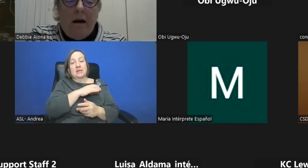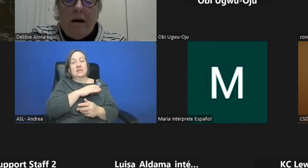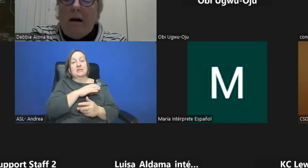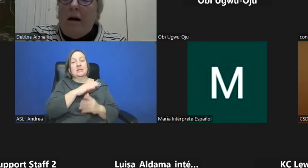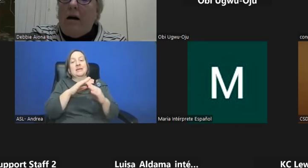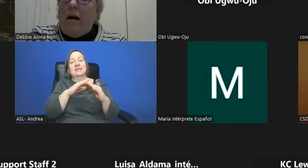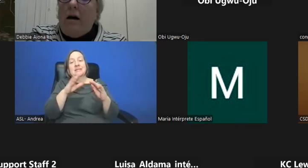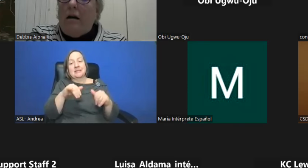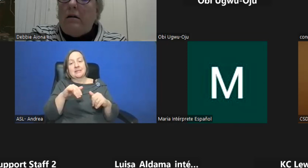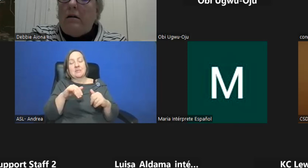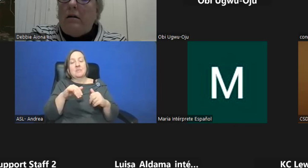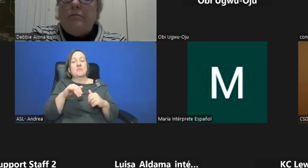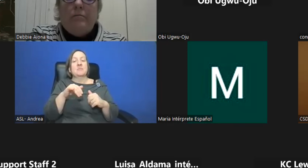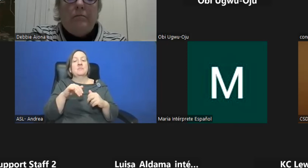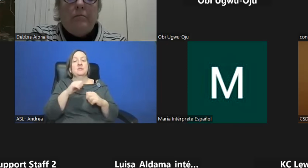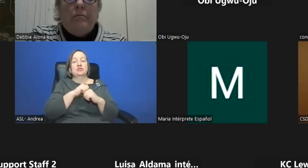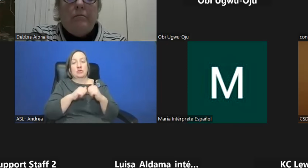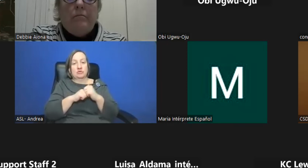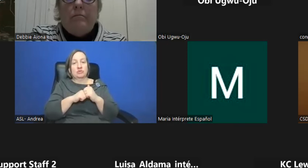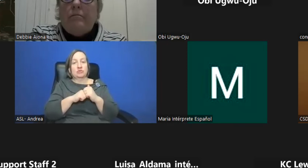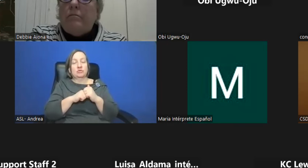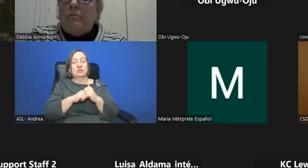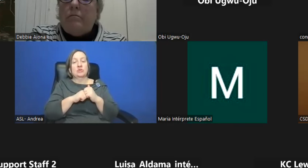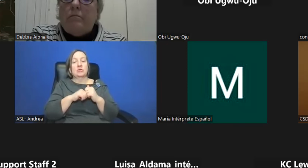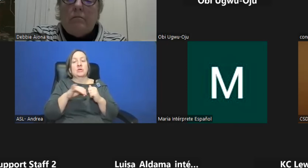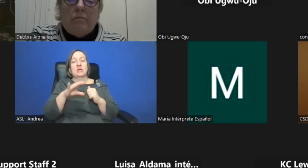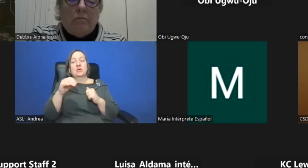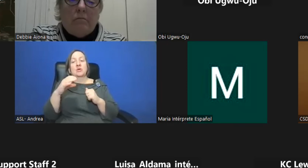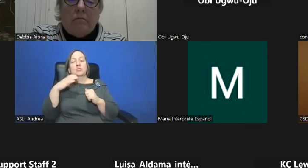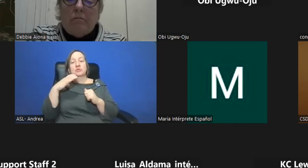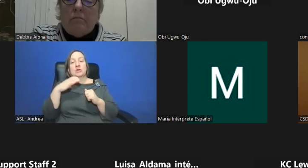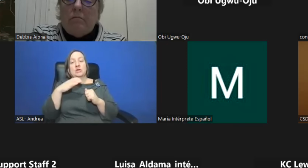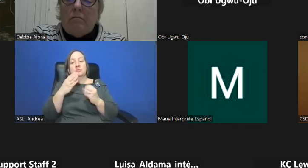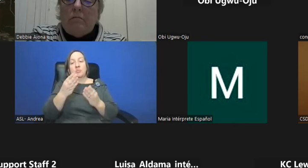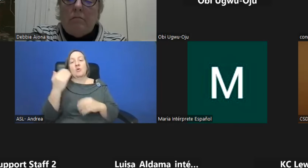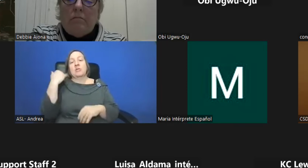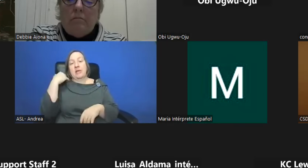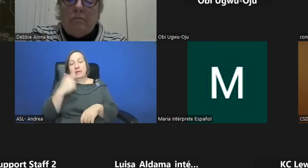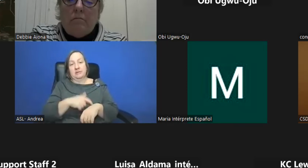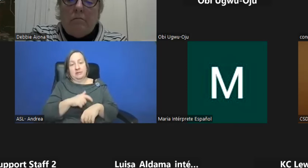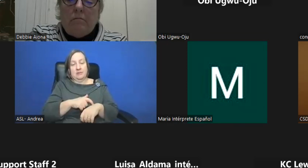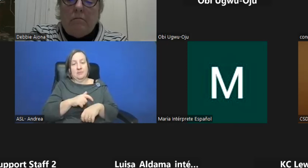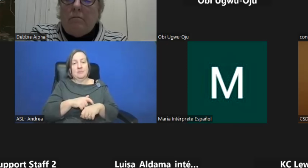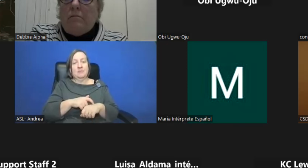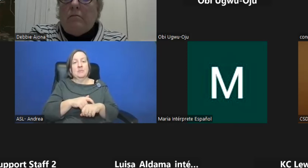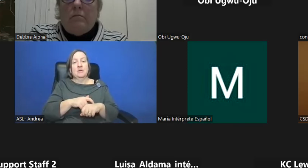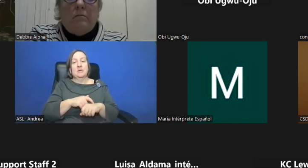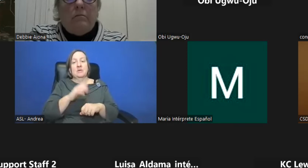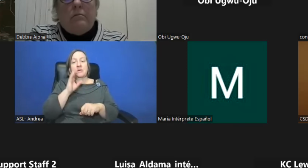it, system structure that the co-chairs that proposed last time would